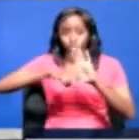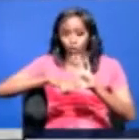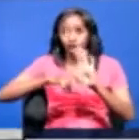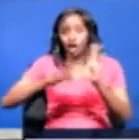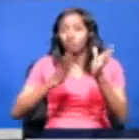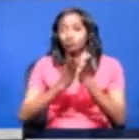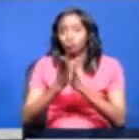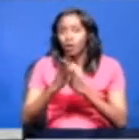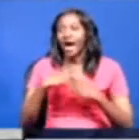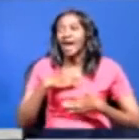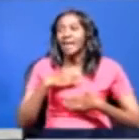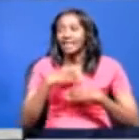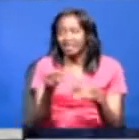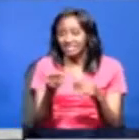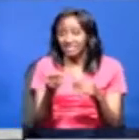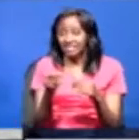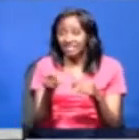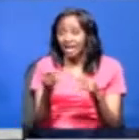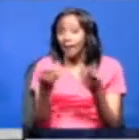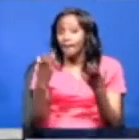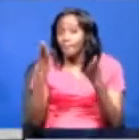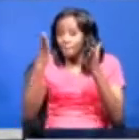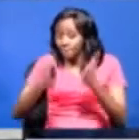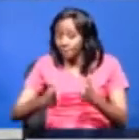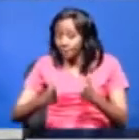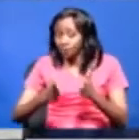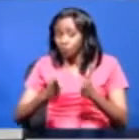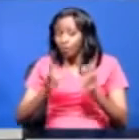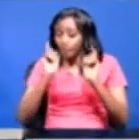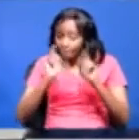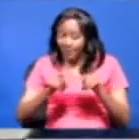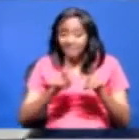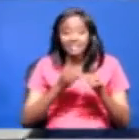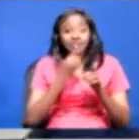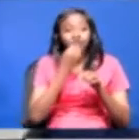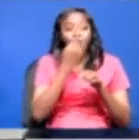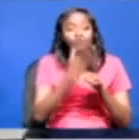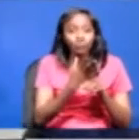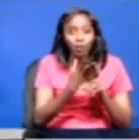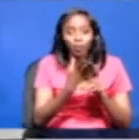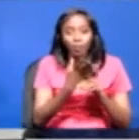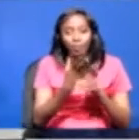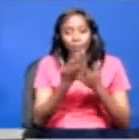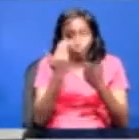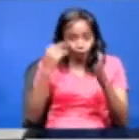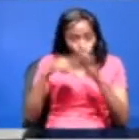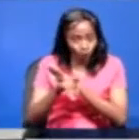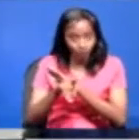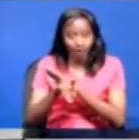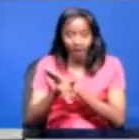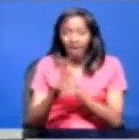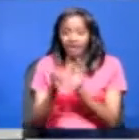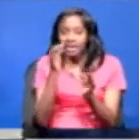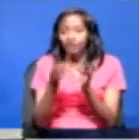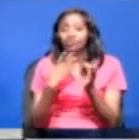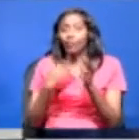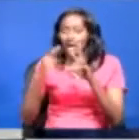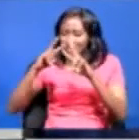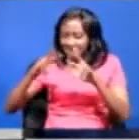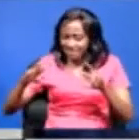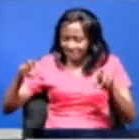that decision has to be made before we go into the hearing proper. If I want the scrutiny to happen in a